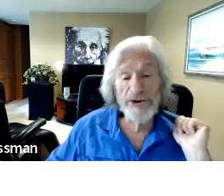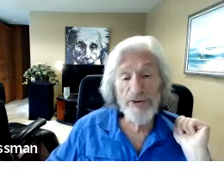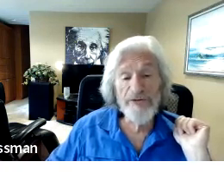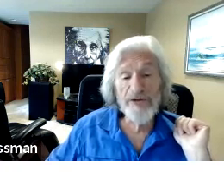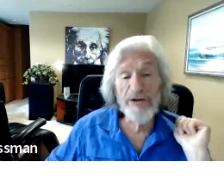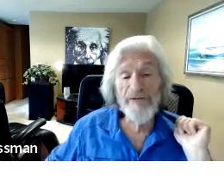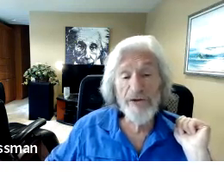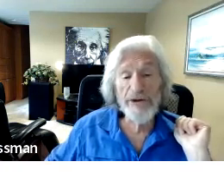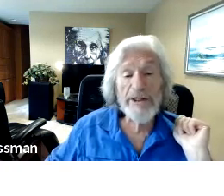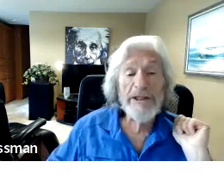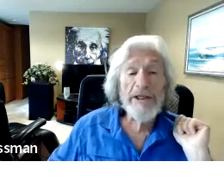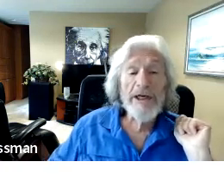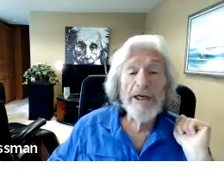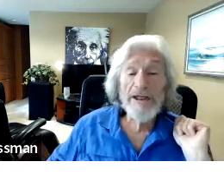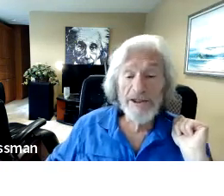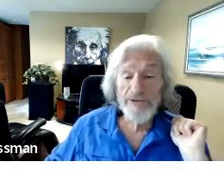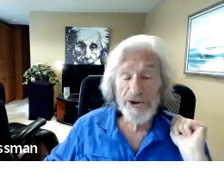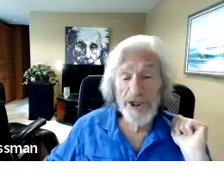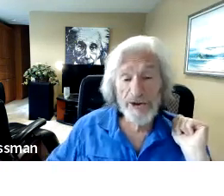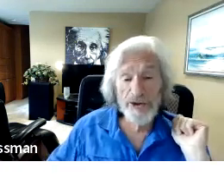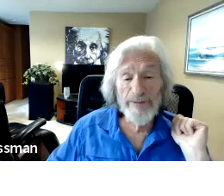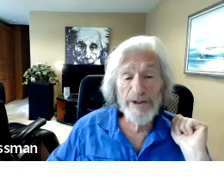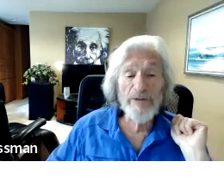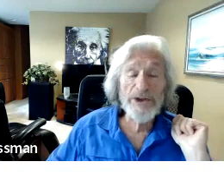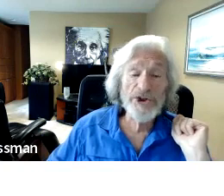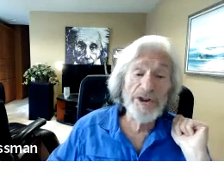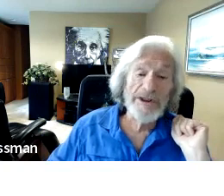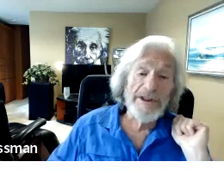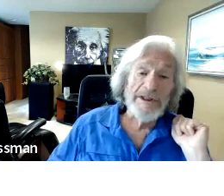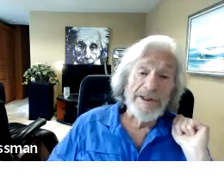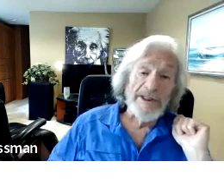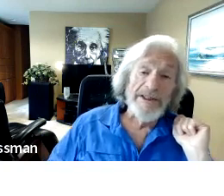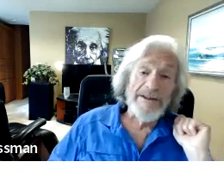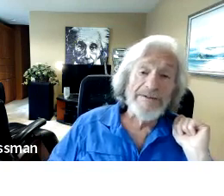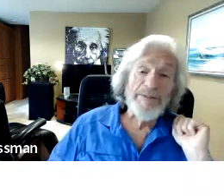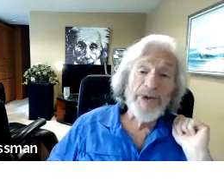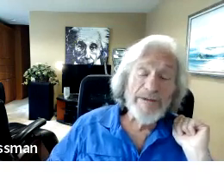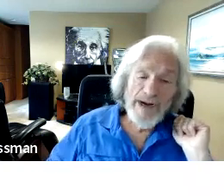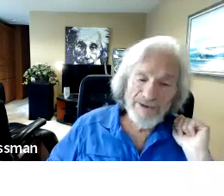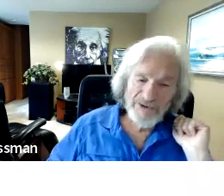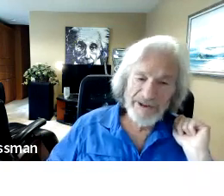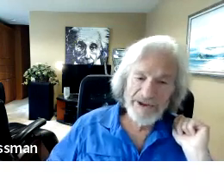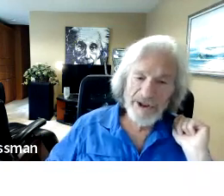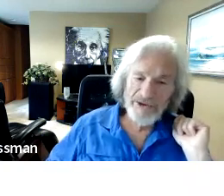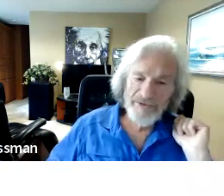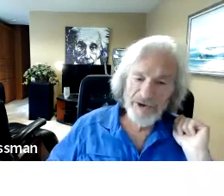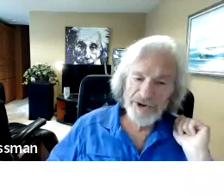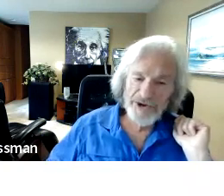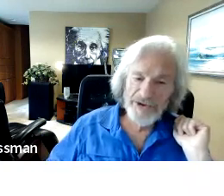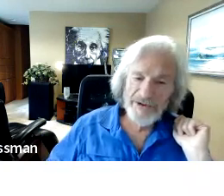somebody's scheduled for electroshock treatment, which, to put it mildly,